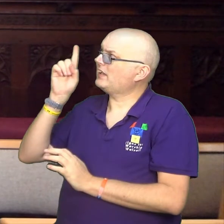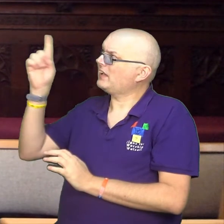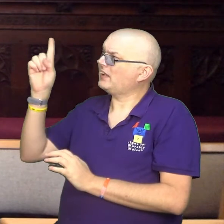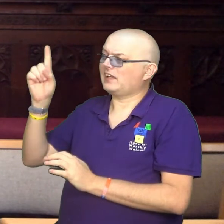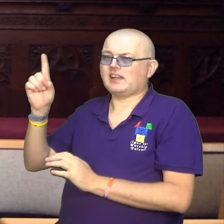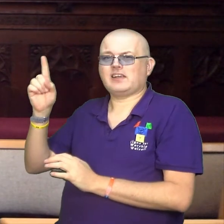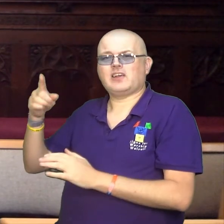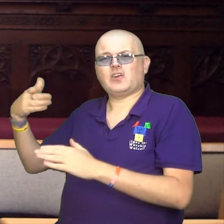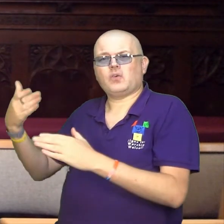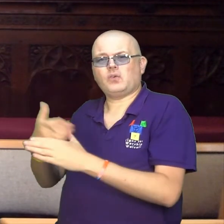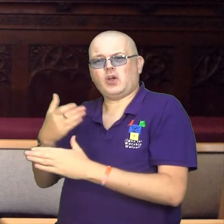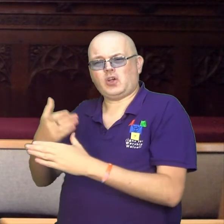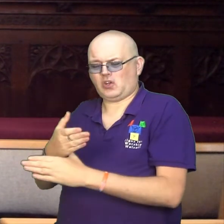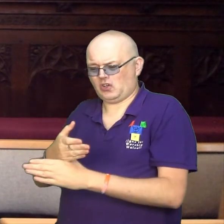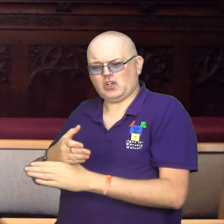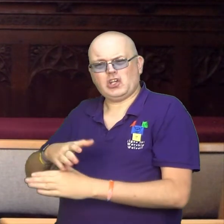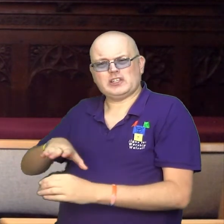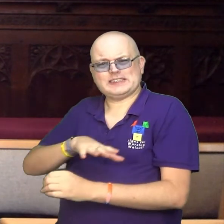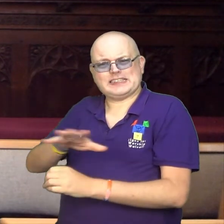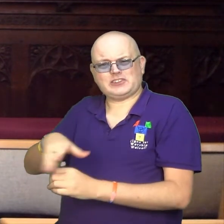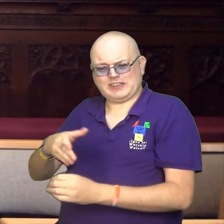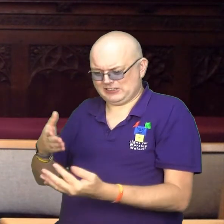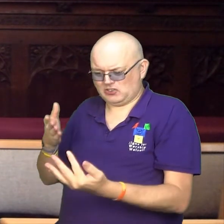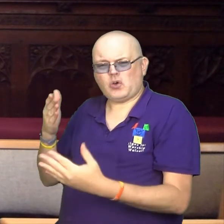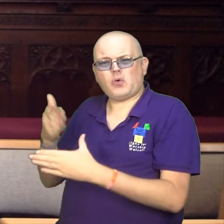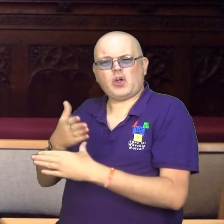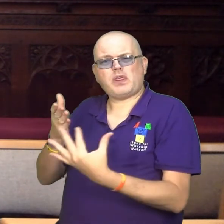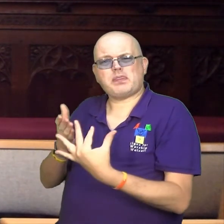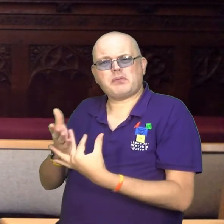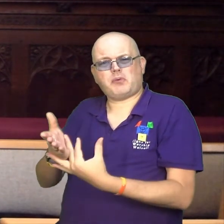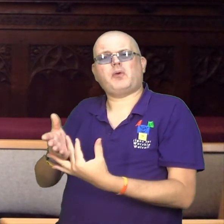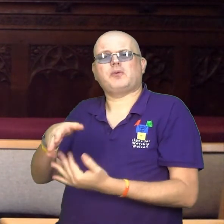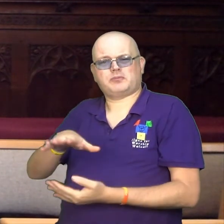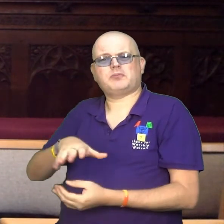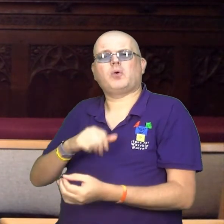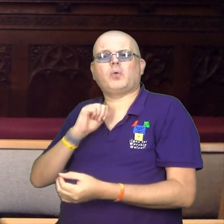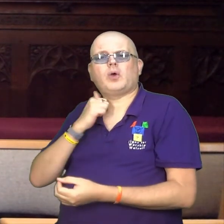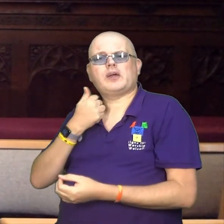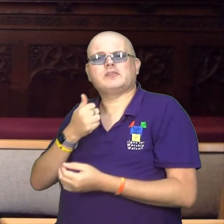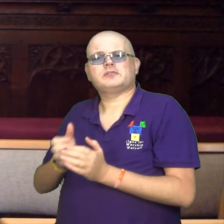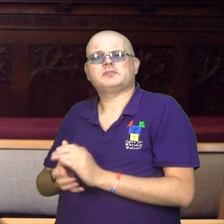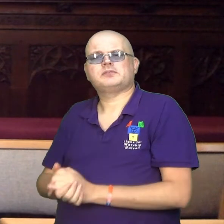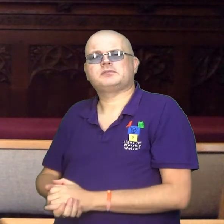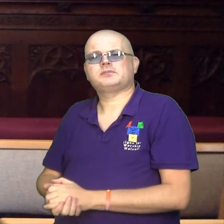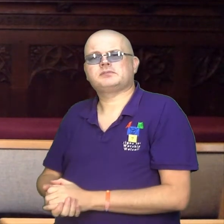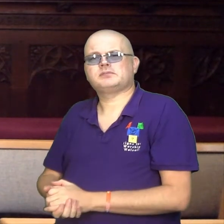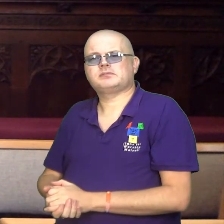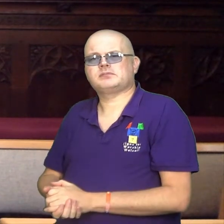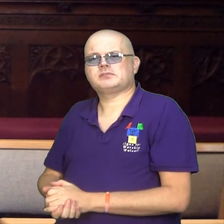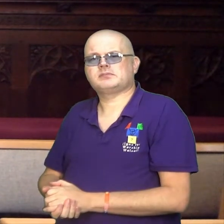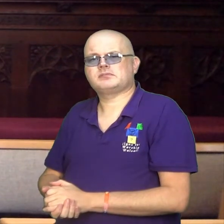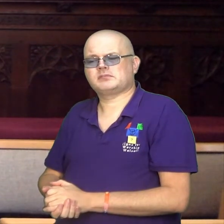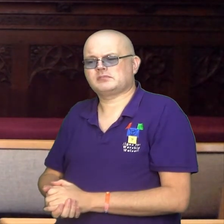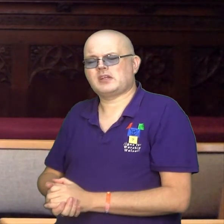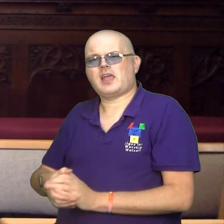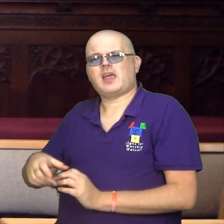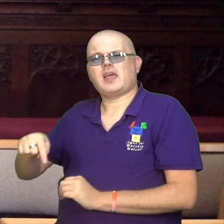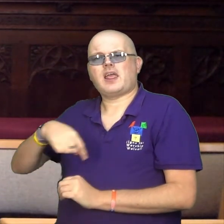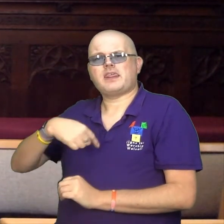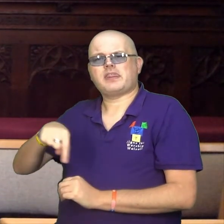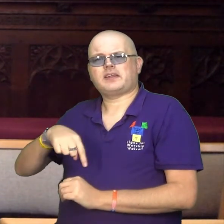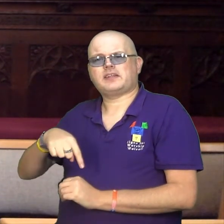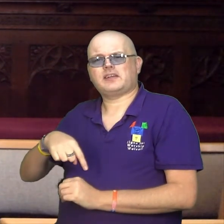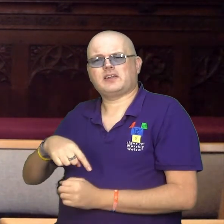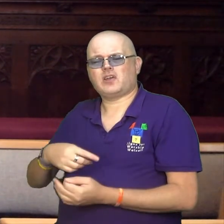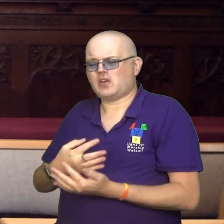that he will work through whatever situation the writer found themselves in. This